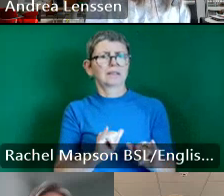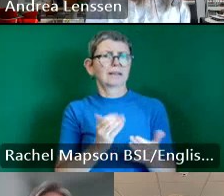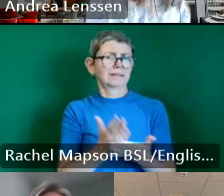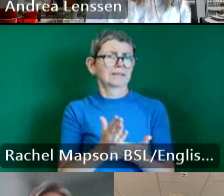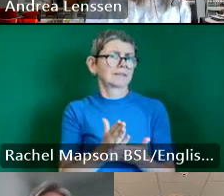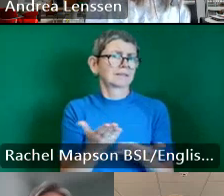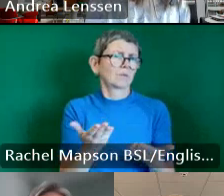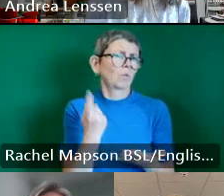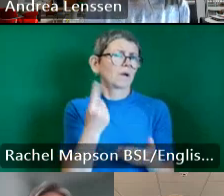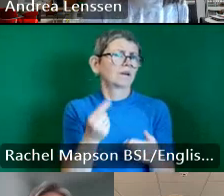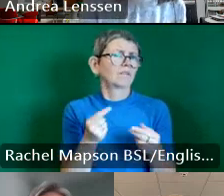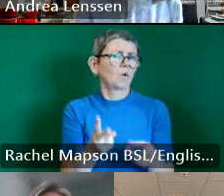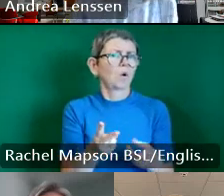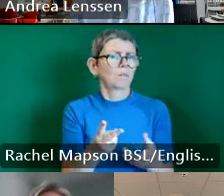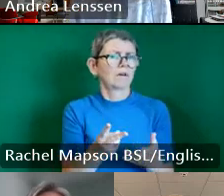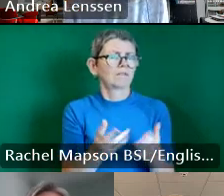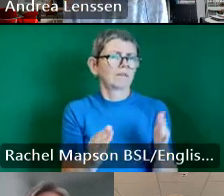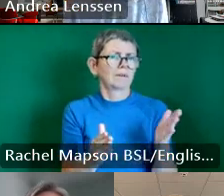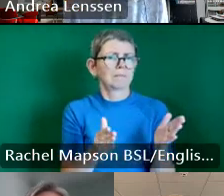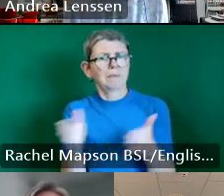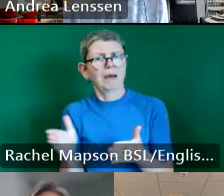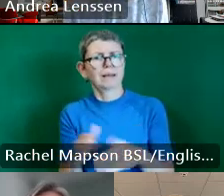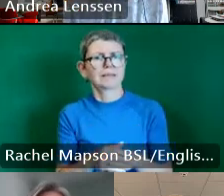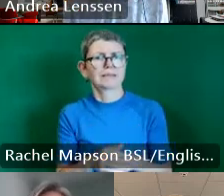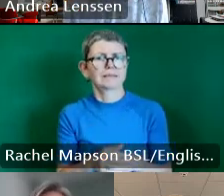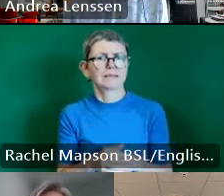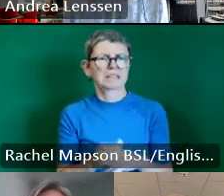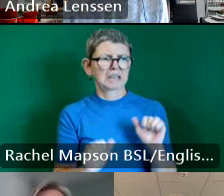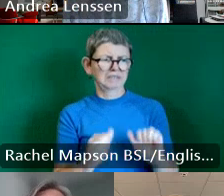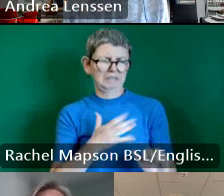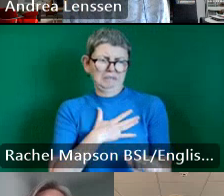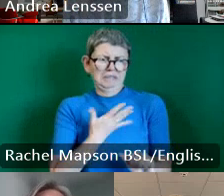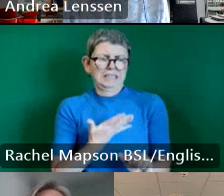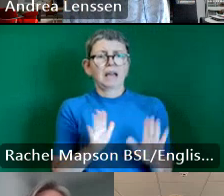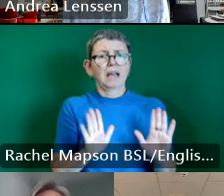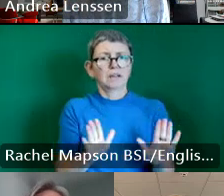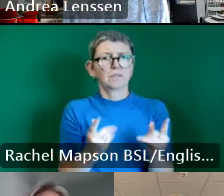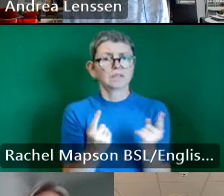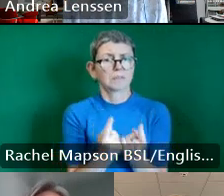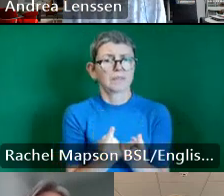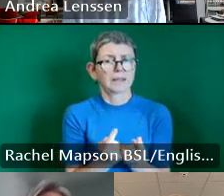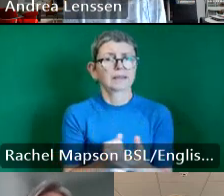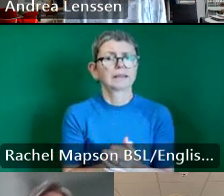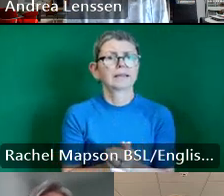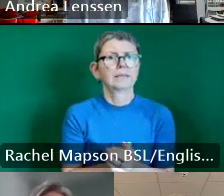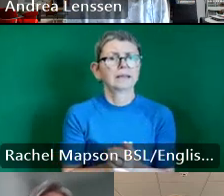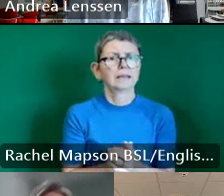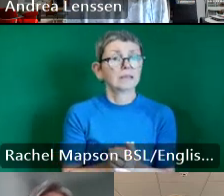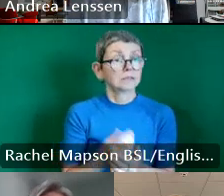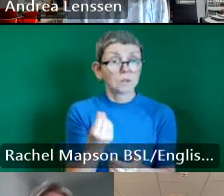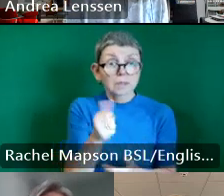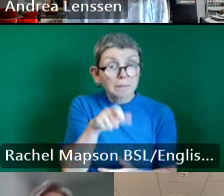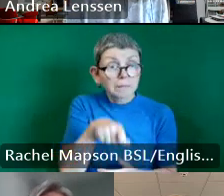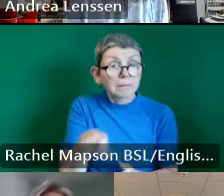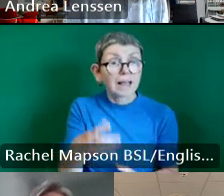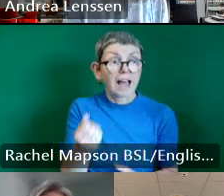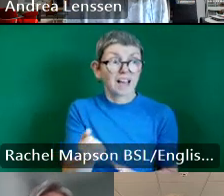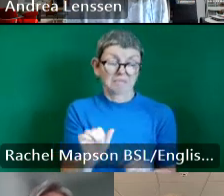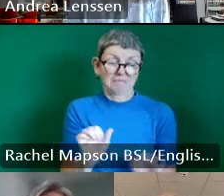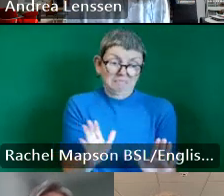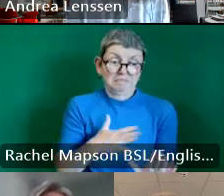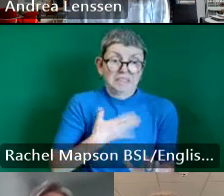or opposition or repugnance, a fixed habitual dislike. So some people have just a explicit dislike of certain people. So